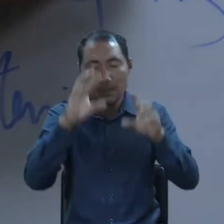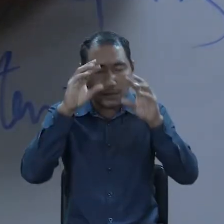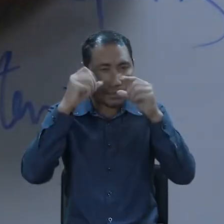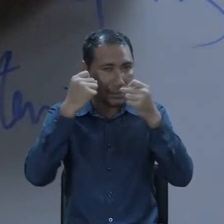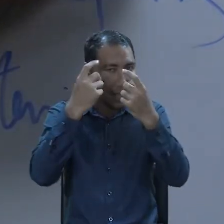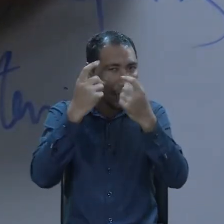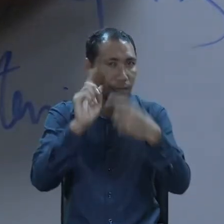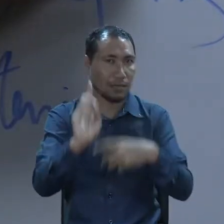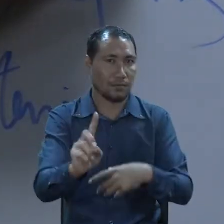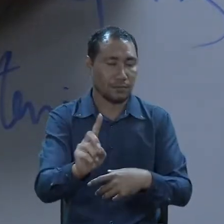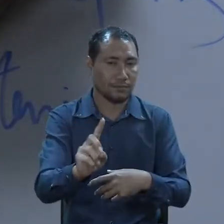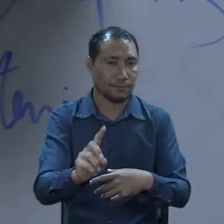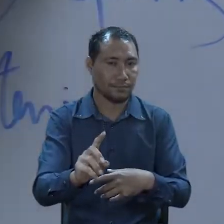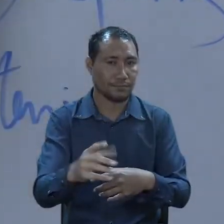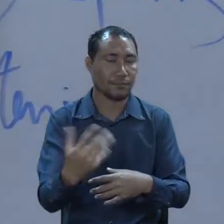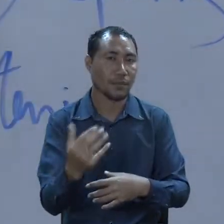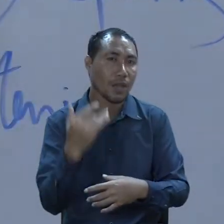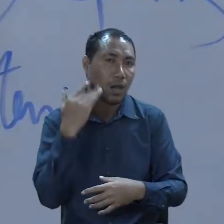understanding,